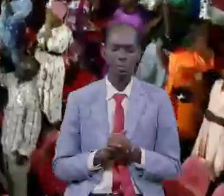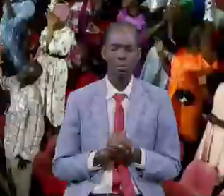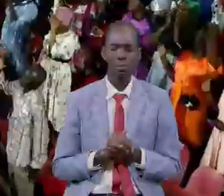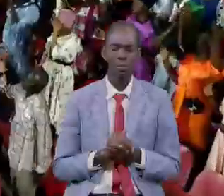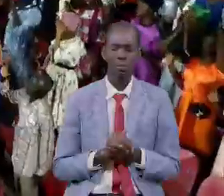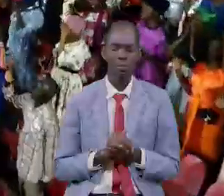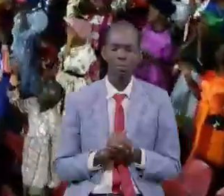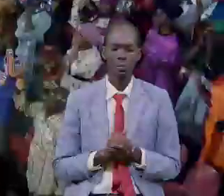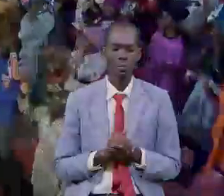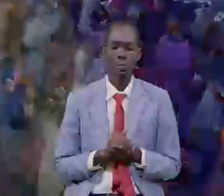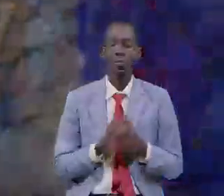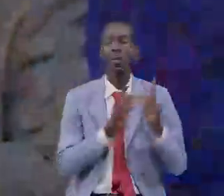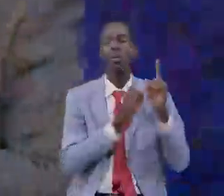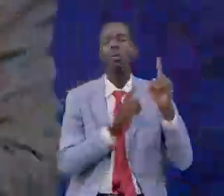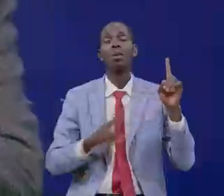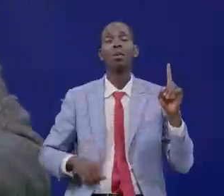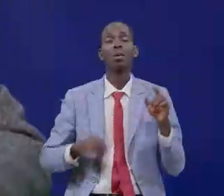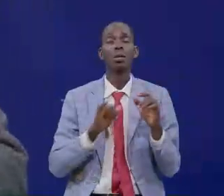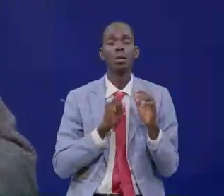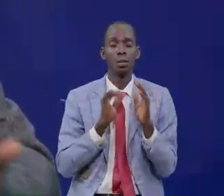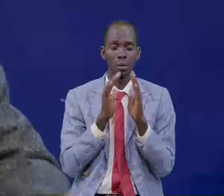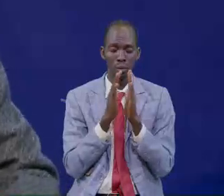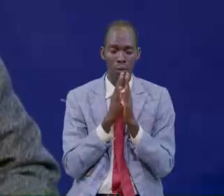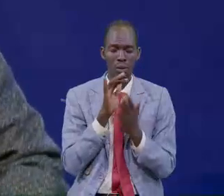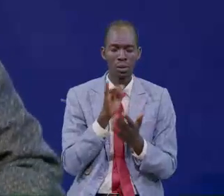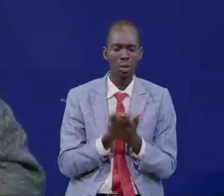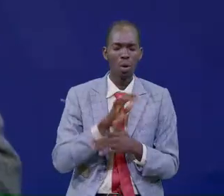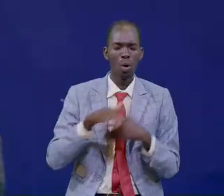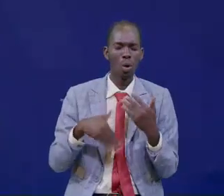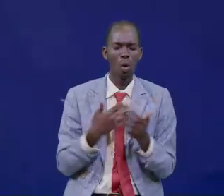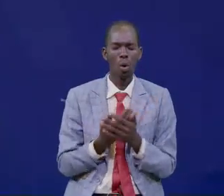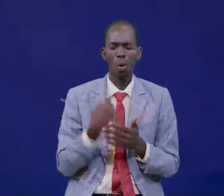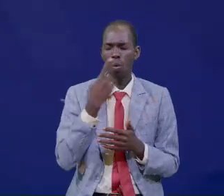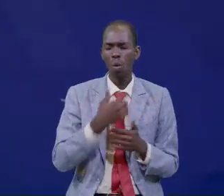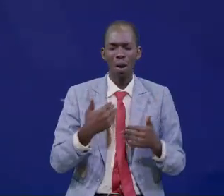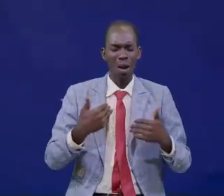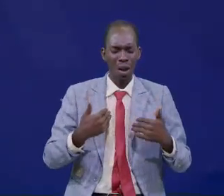Lord, I pray that those who have external challenges,